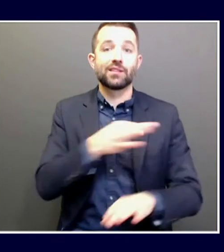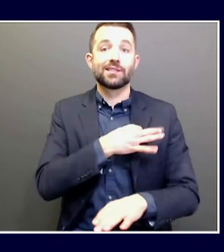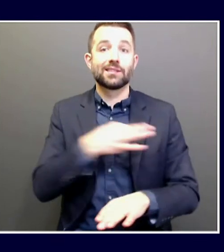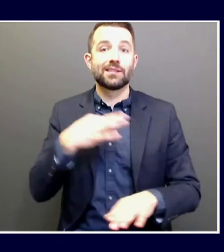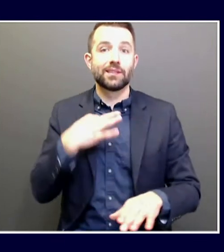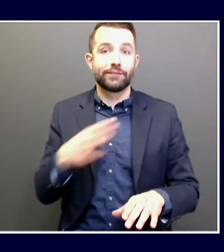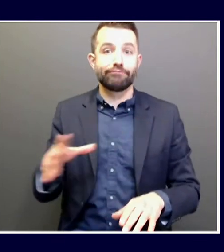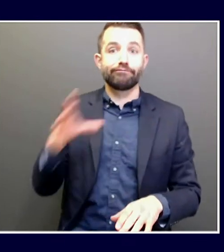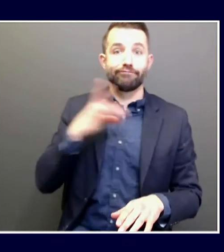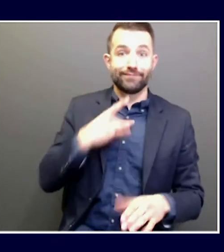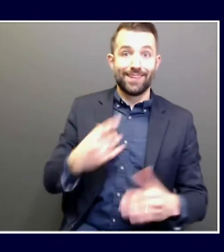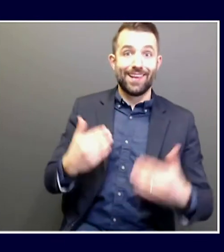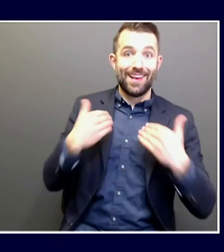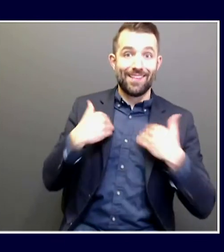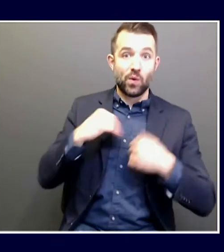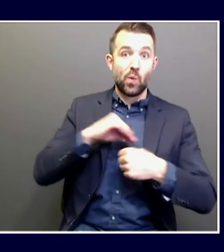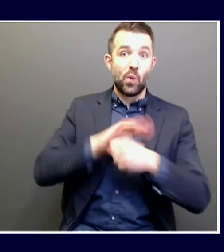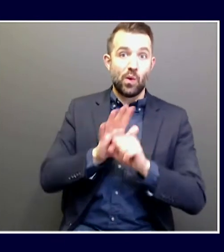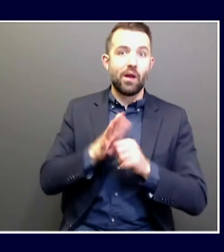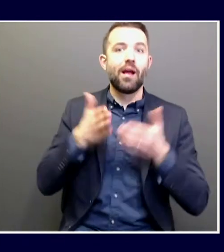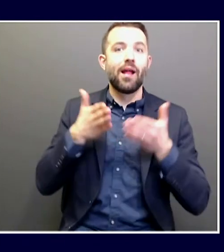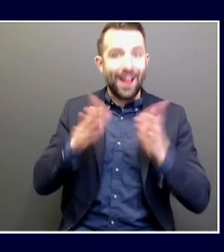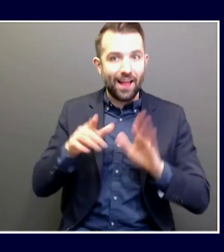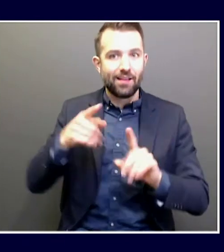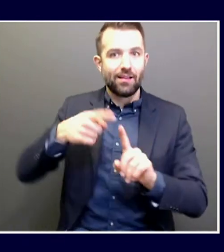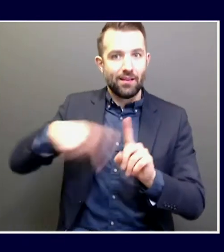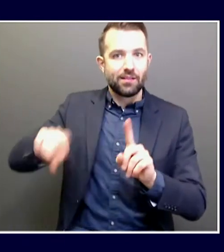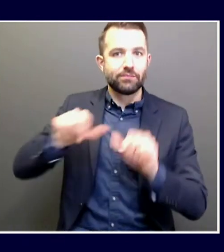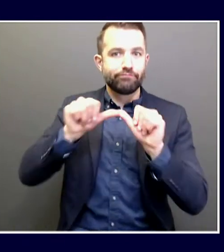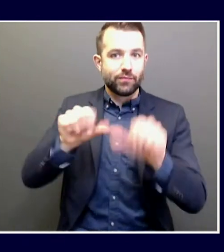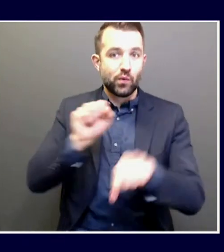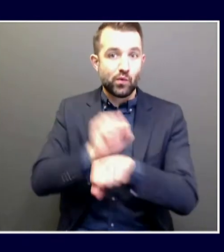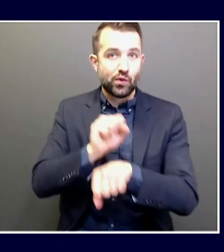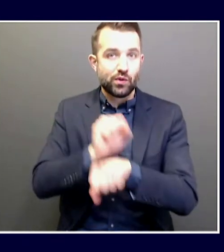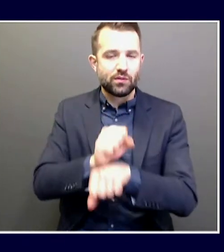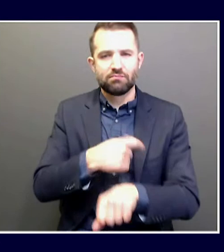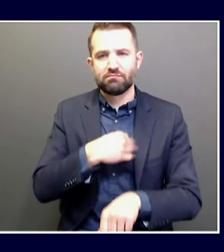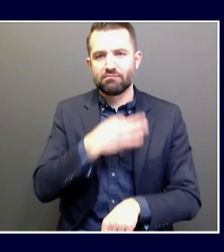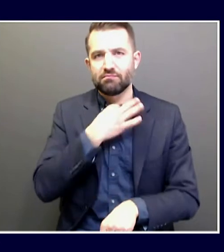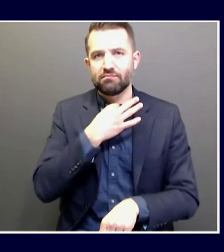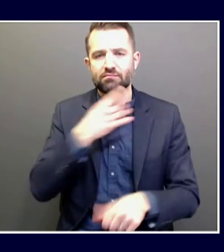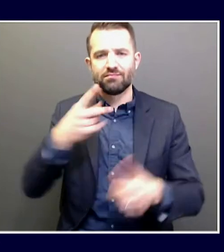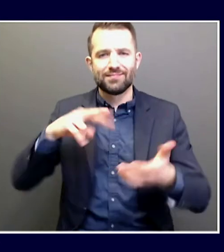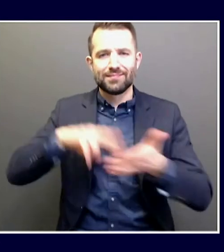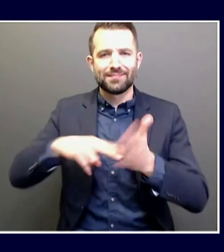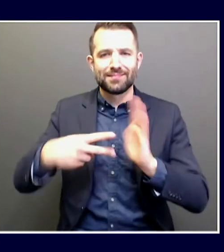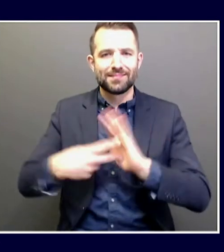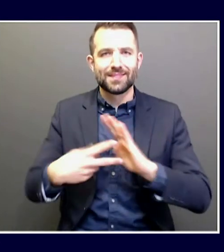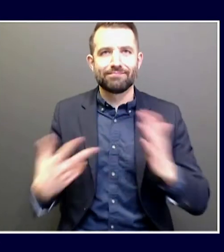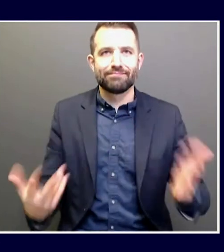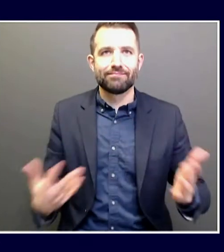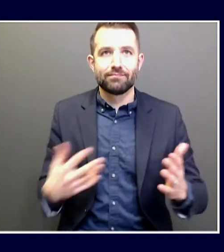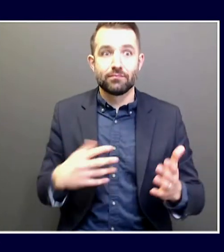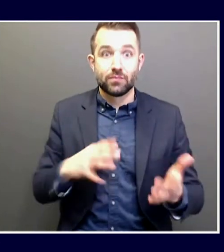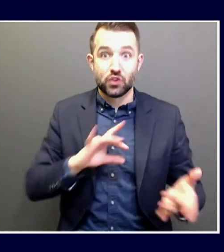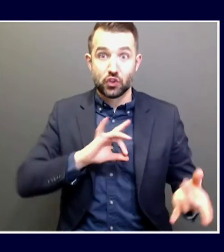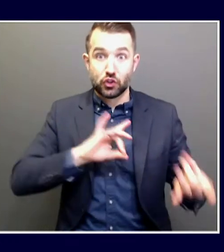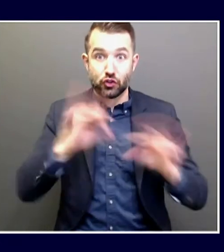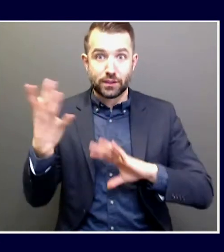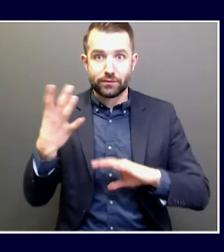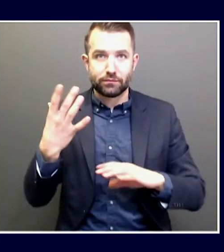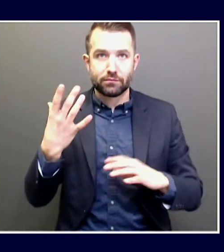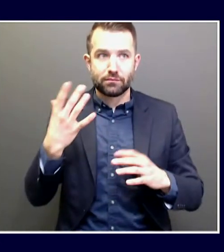the definition of crisis staffing is. Is there a threshold for hospitals and other medical facilities? And